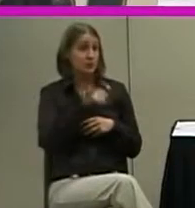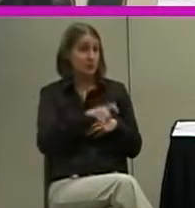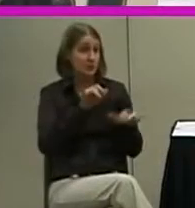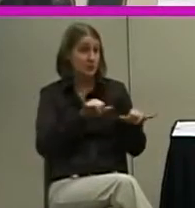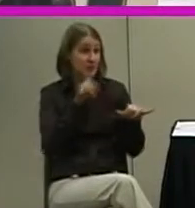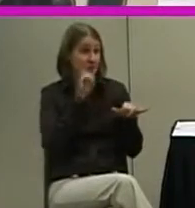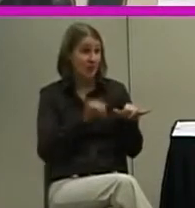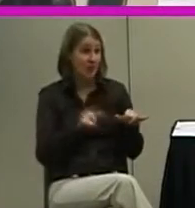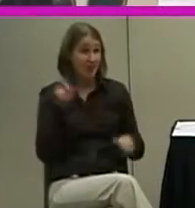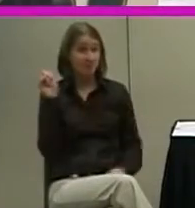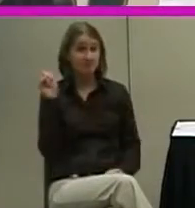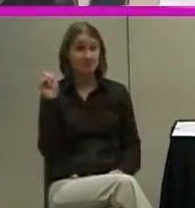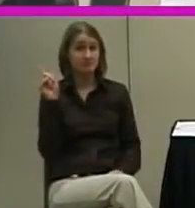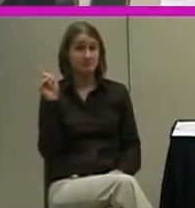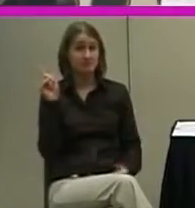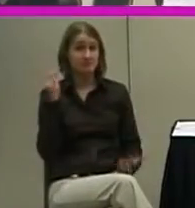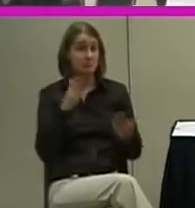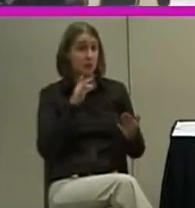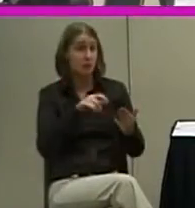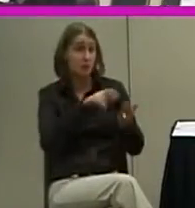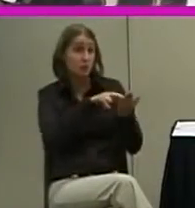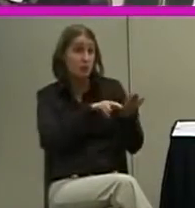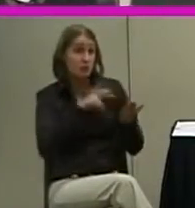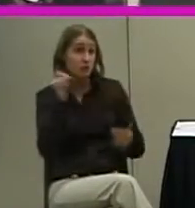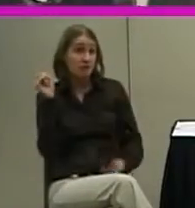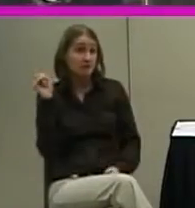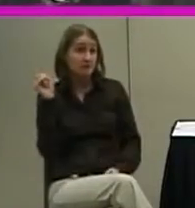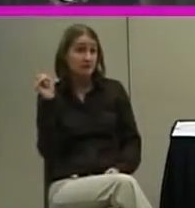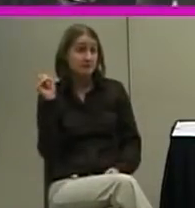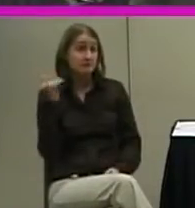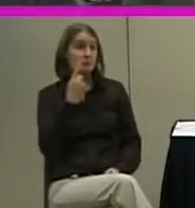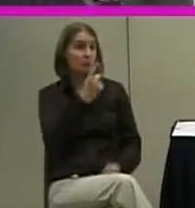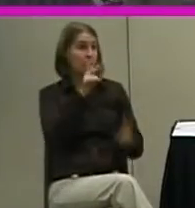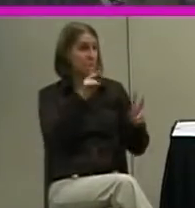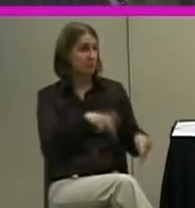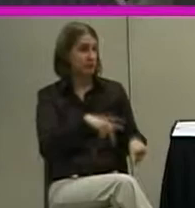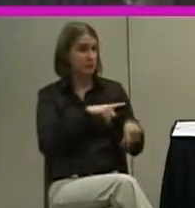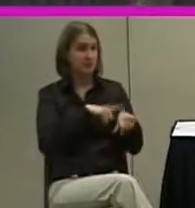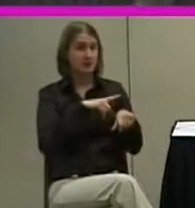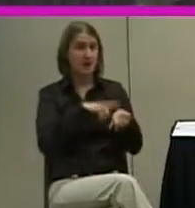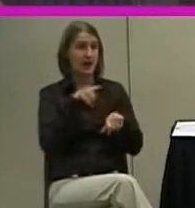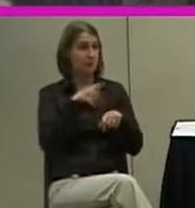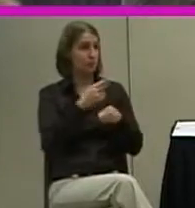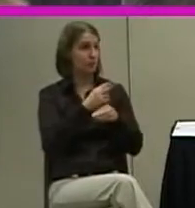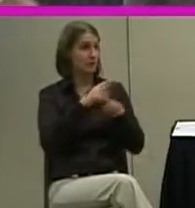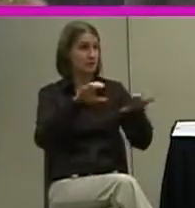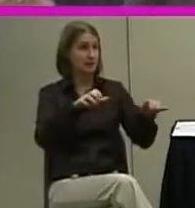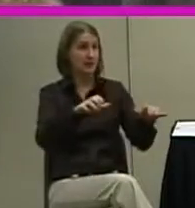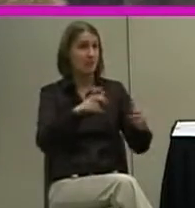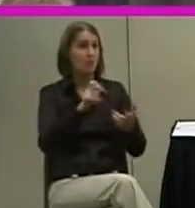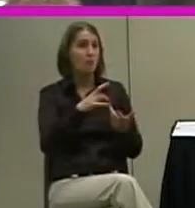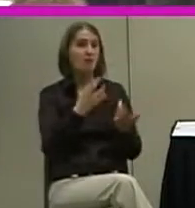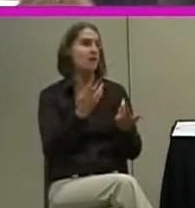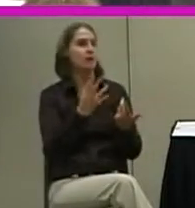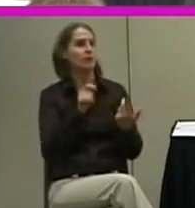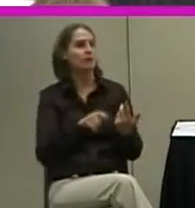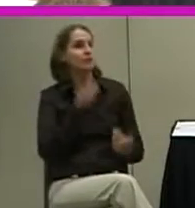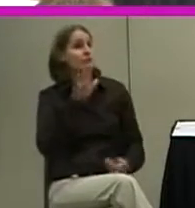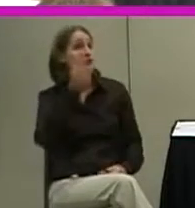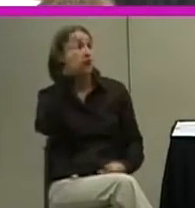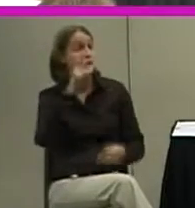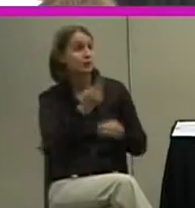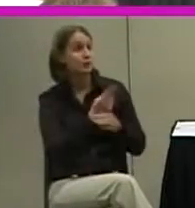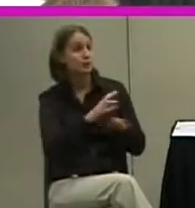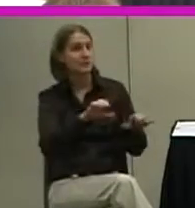for this? Maybe you need a rule. One person at a time at the sink. Or raise your hand to use the sink. Those